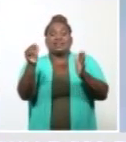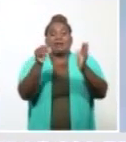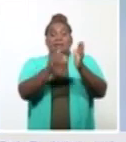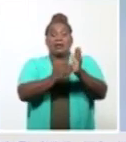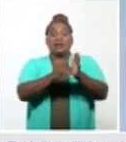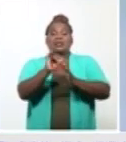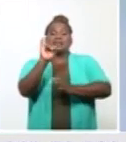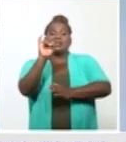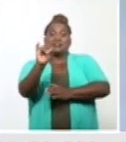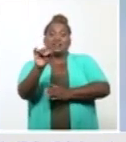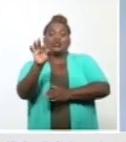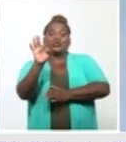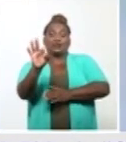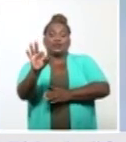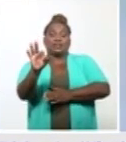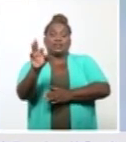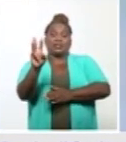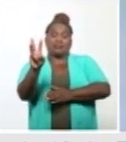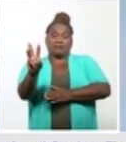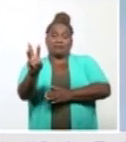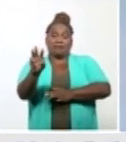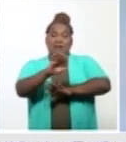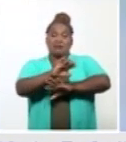3,683 have died, and